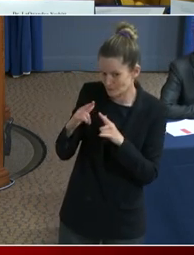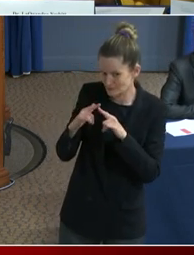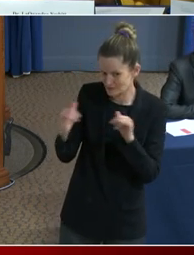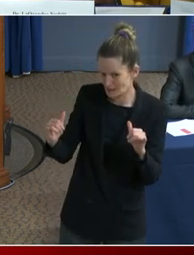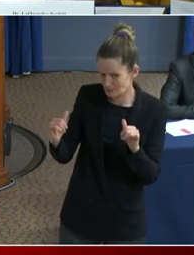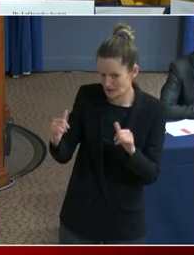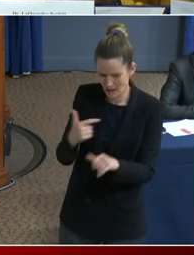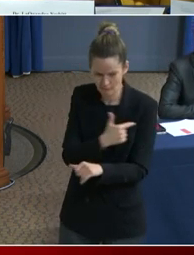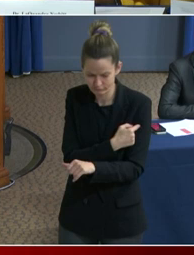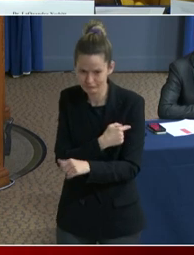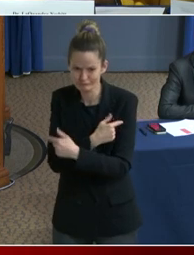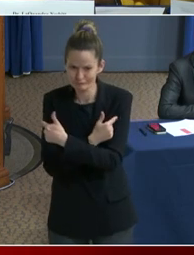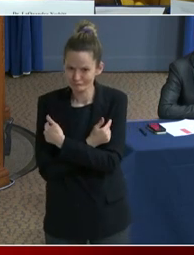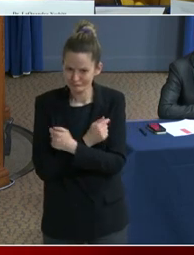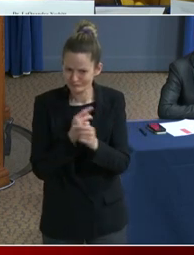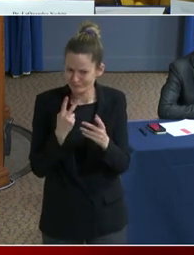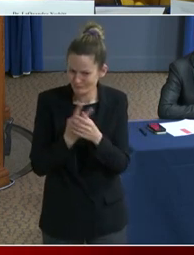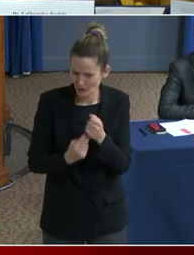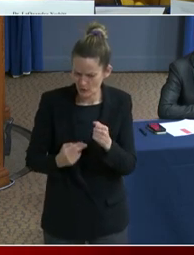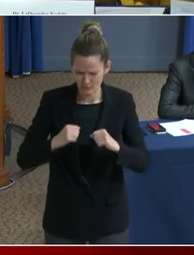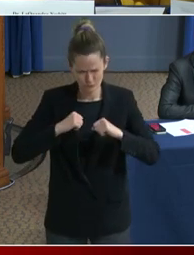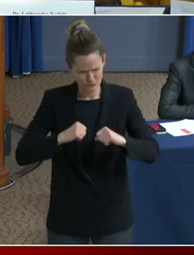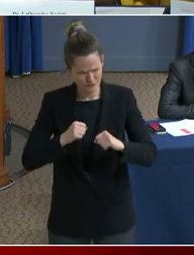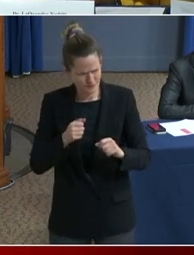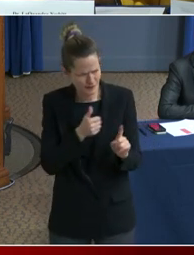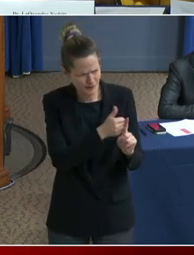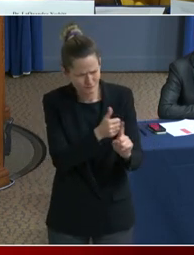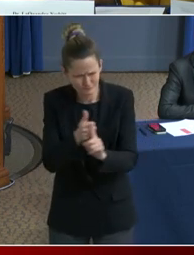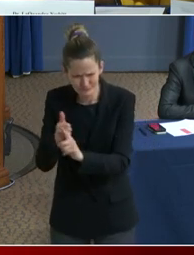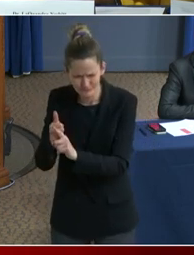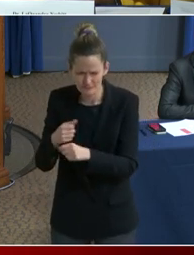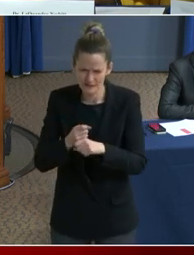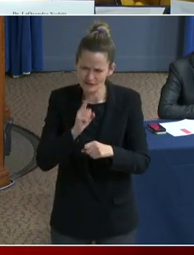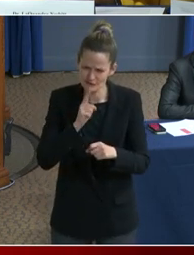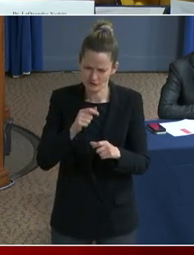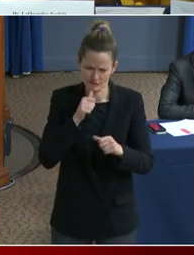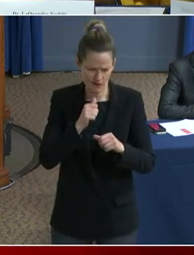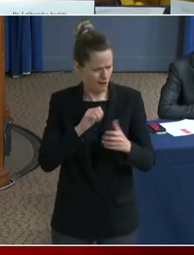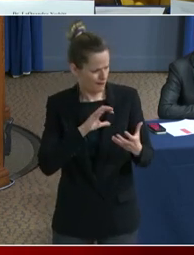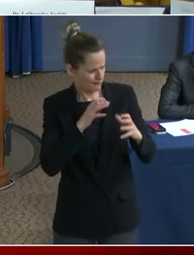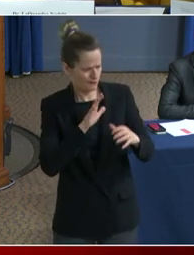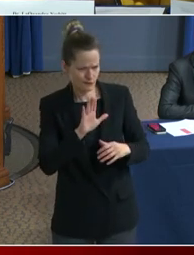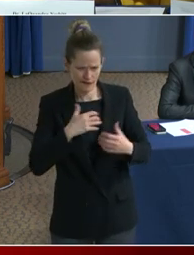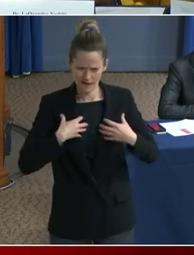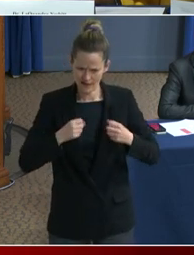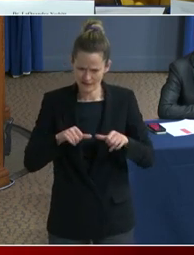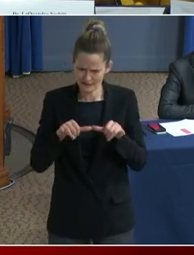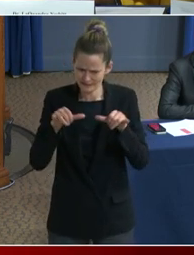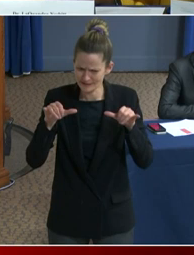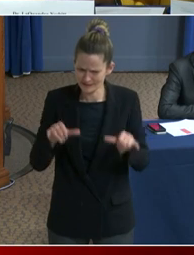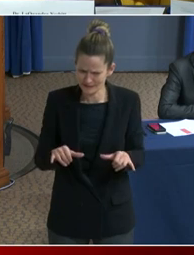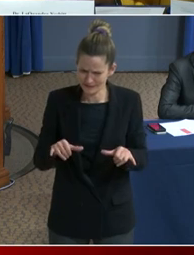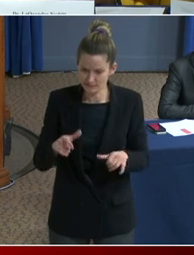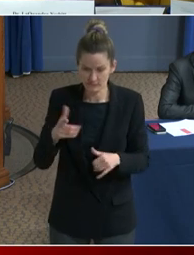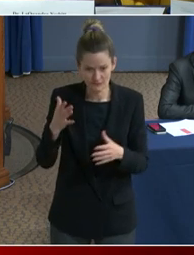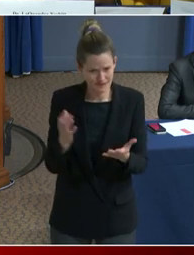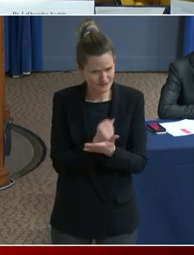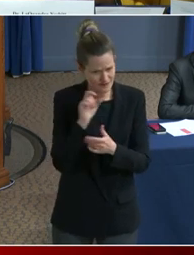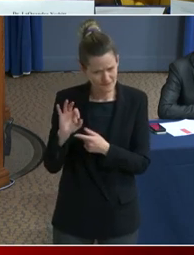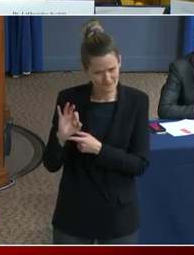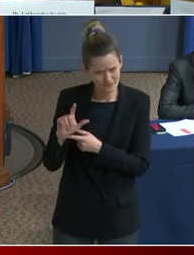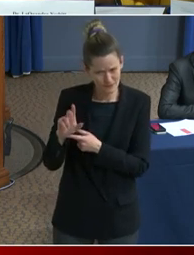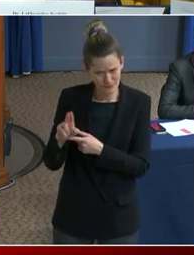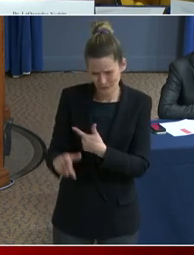continue to protect ourselves and ensure the stability of our health system this winter by getting your flu shots and all your